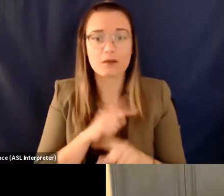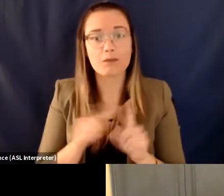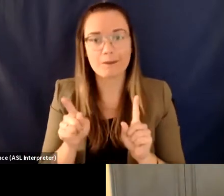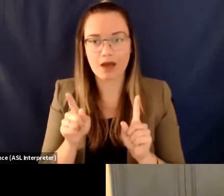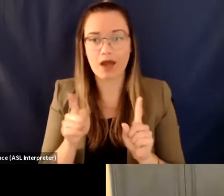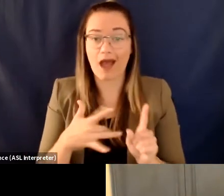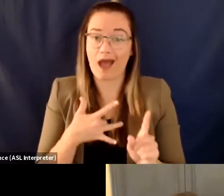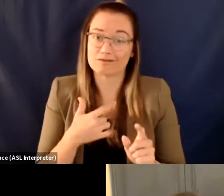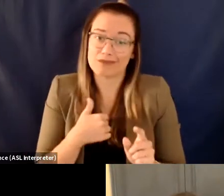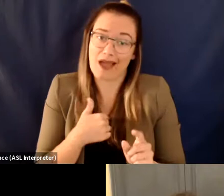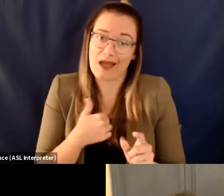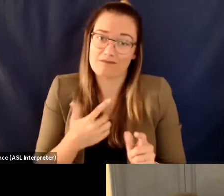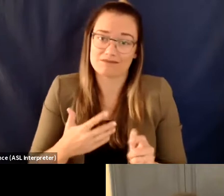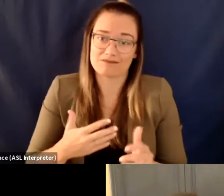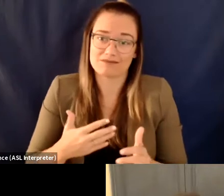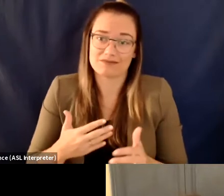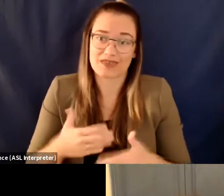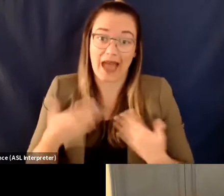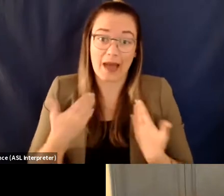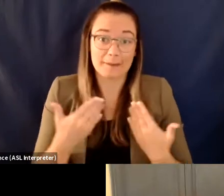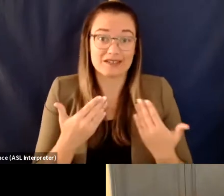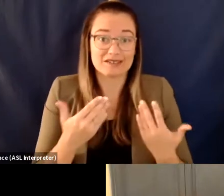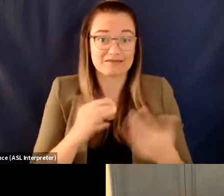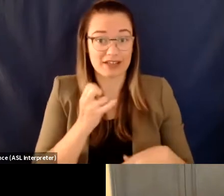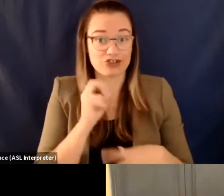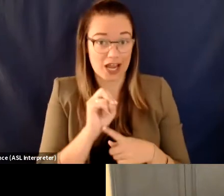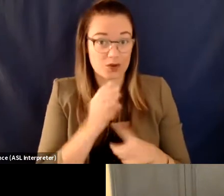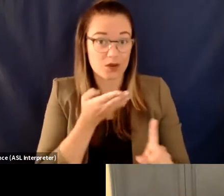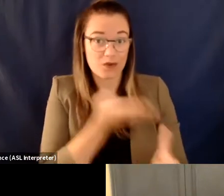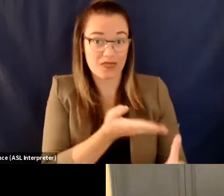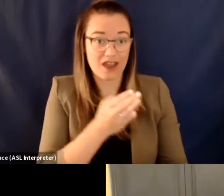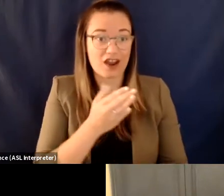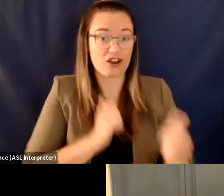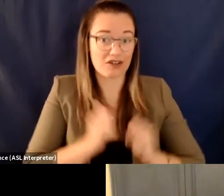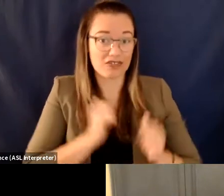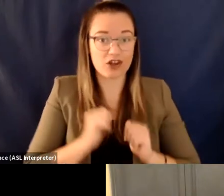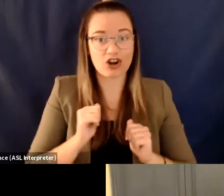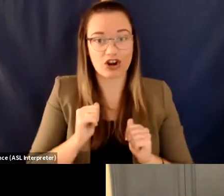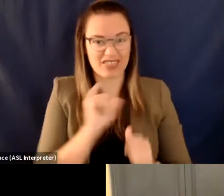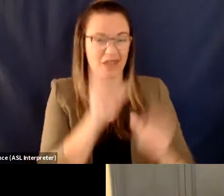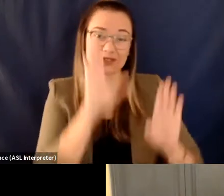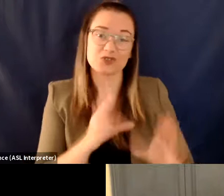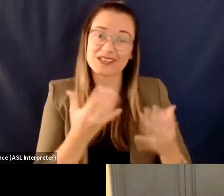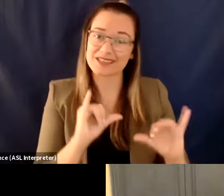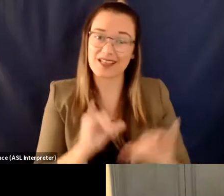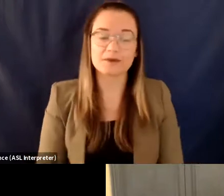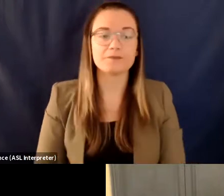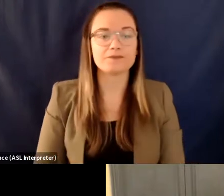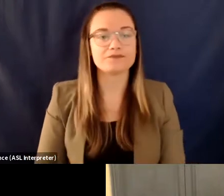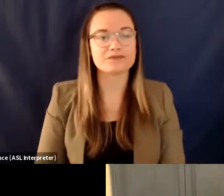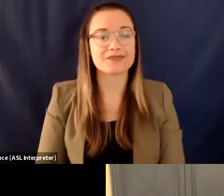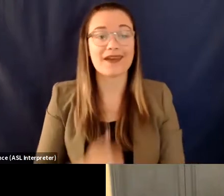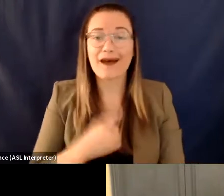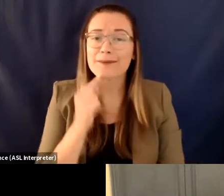very happy that we were in theaters at one point in January, and that was great. I miss the IDA